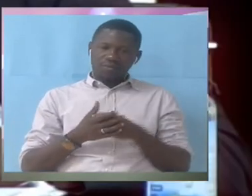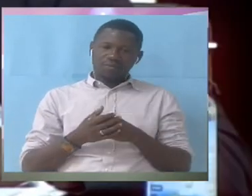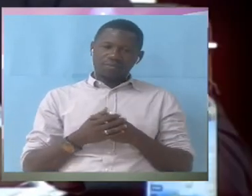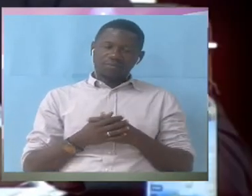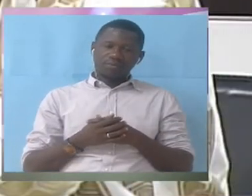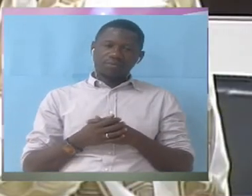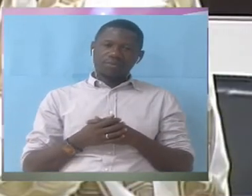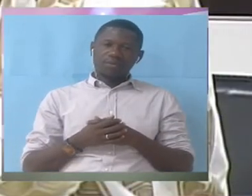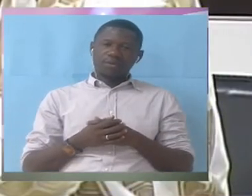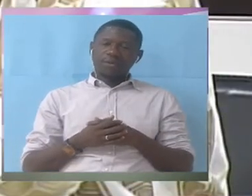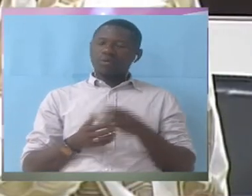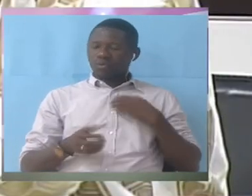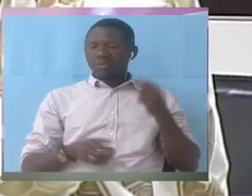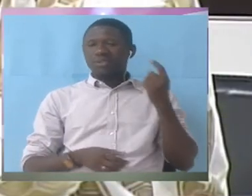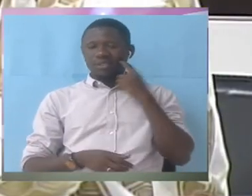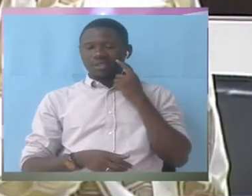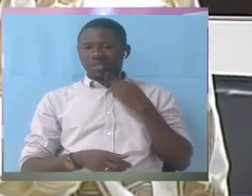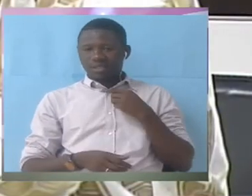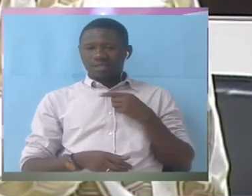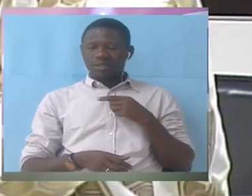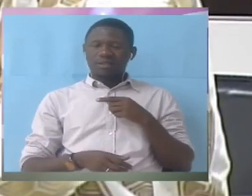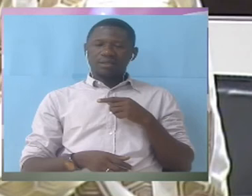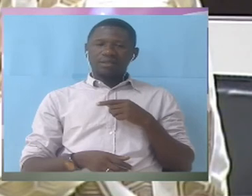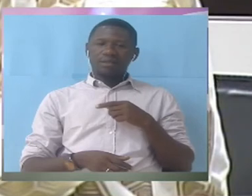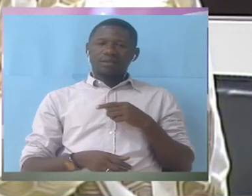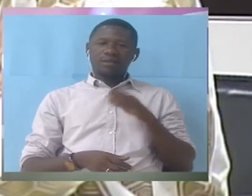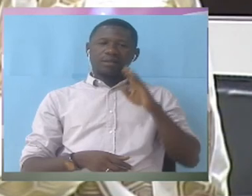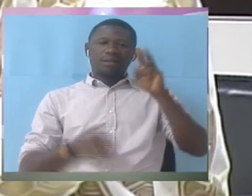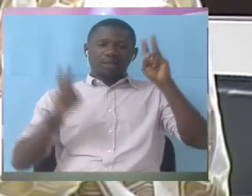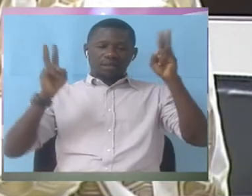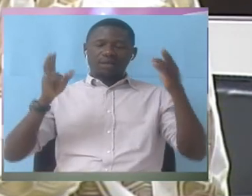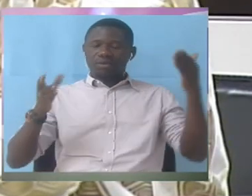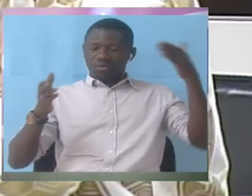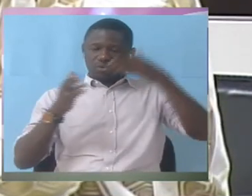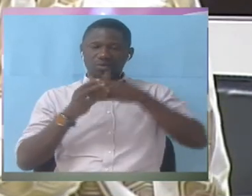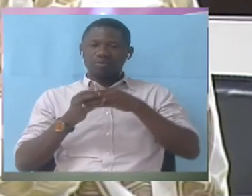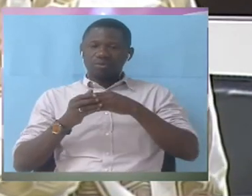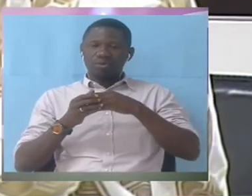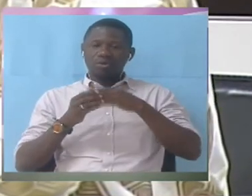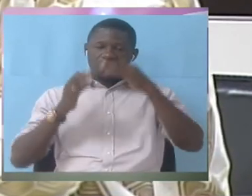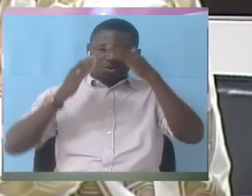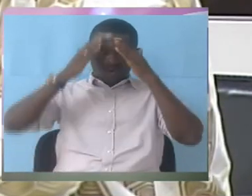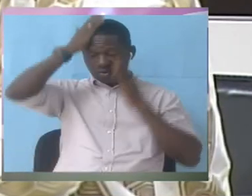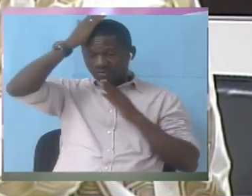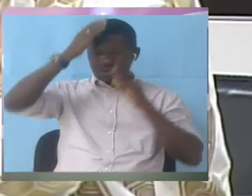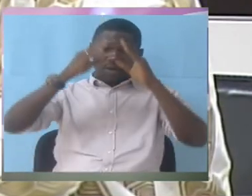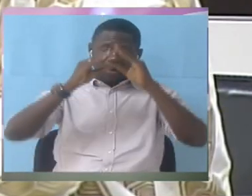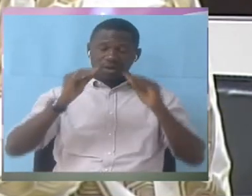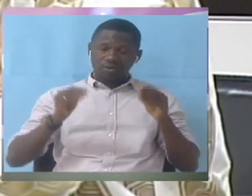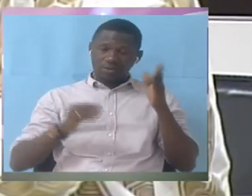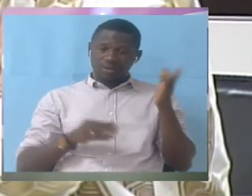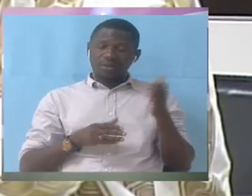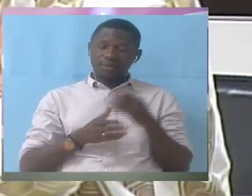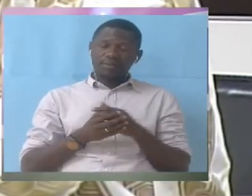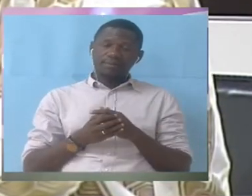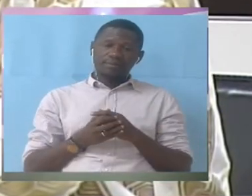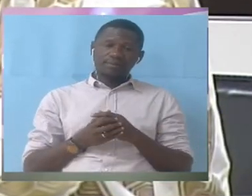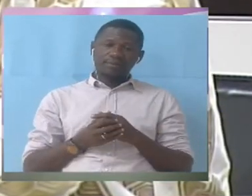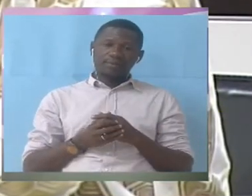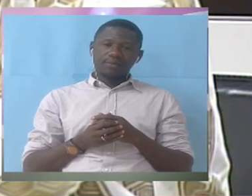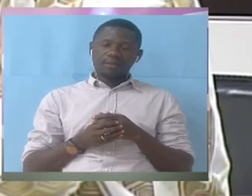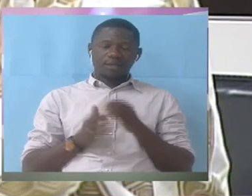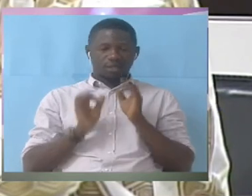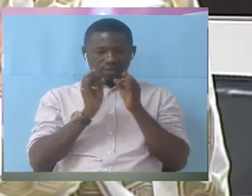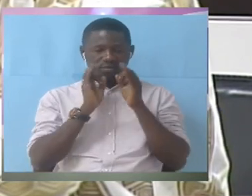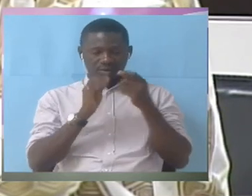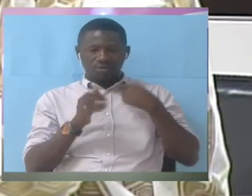ko nexe. There was a day that he came to the mess. I mean, Yaya Jame came to the mess. Amna bes bu Yaya Jame ñewé fofu. And told me that Barrow